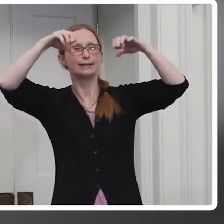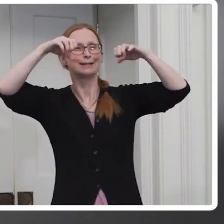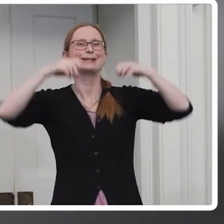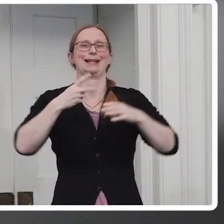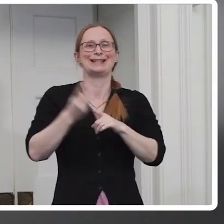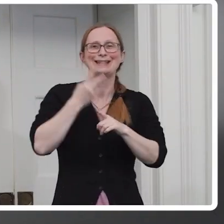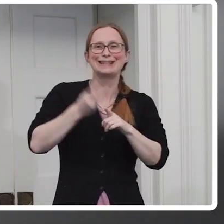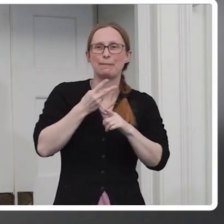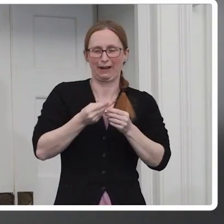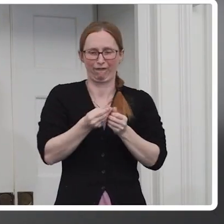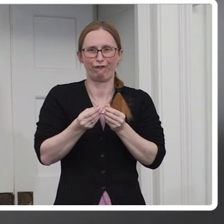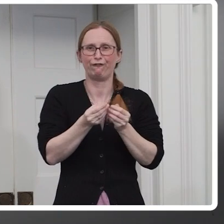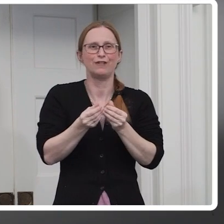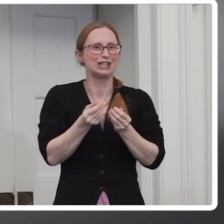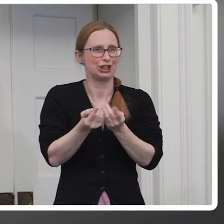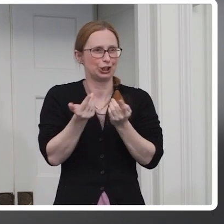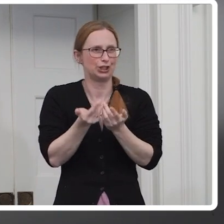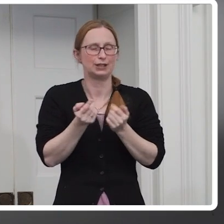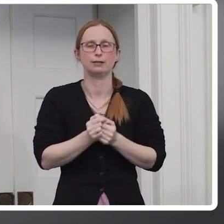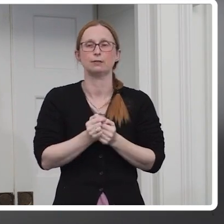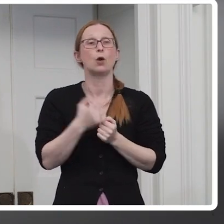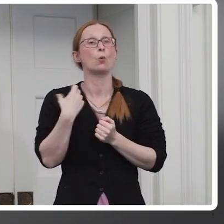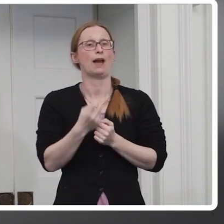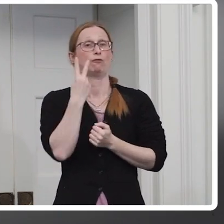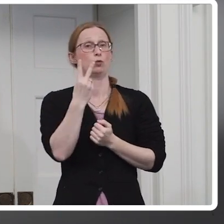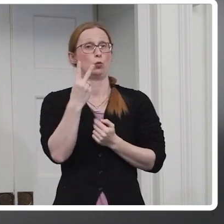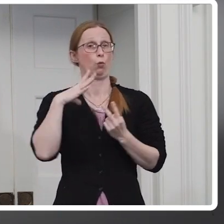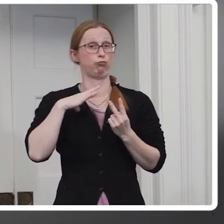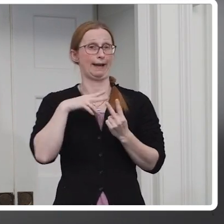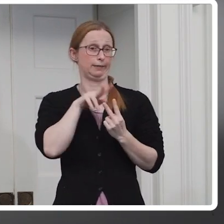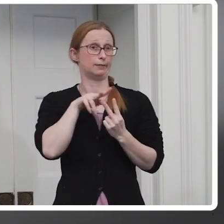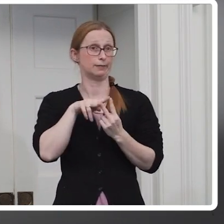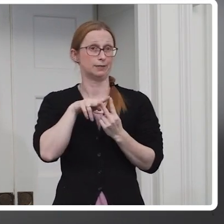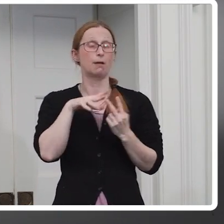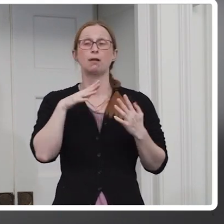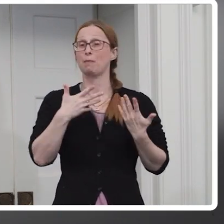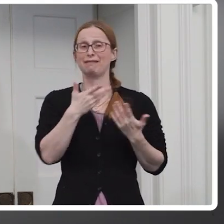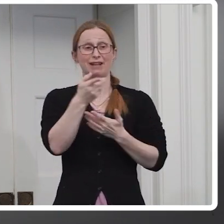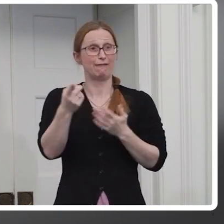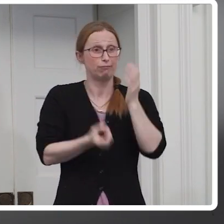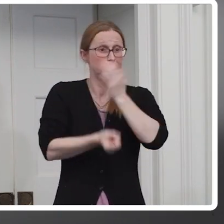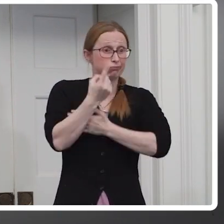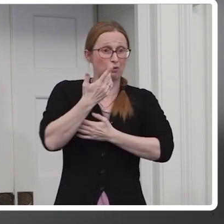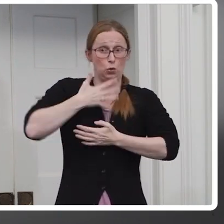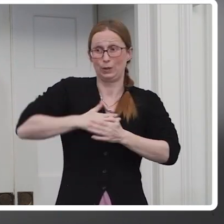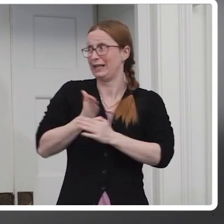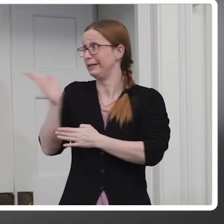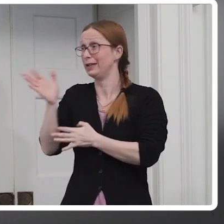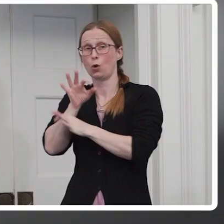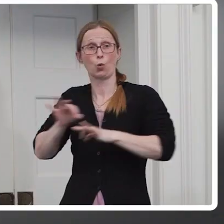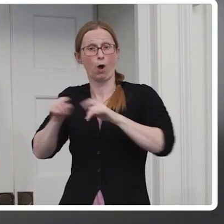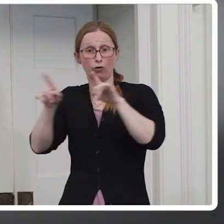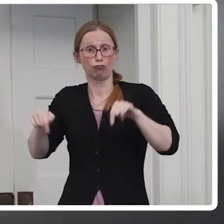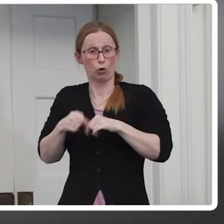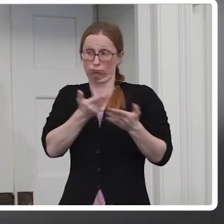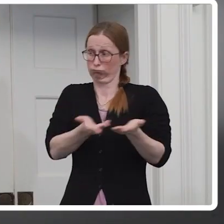low-level lighting and stimming and fidget toys. We have 2 scheduled breaks today, but please do make use of the quiet room